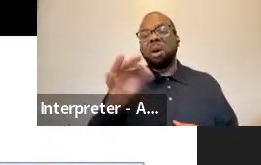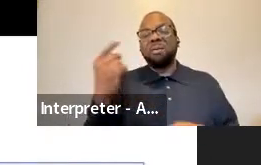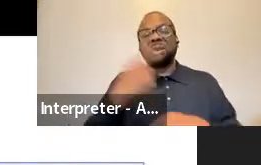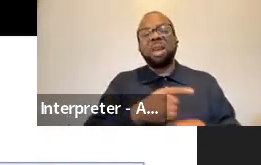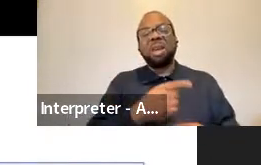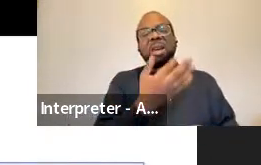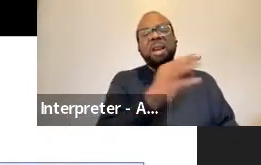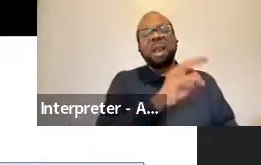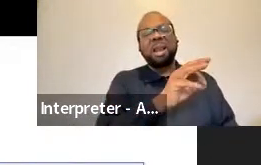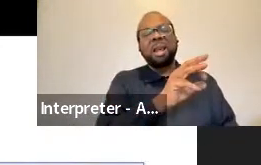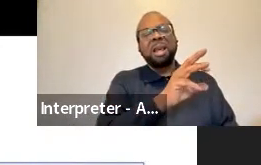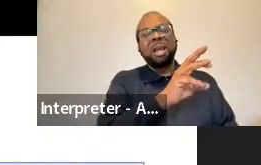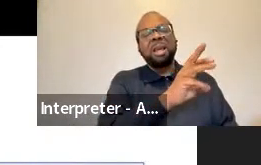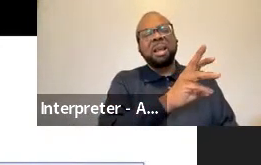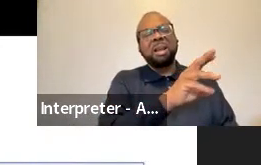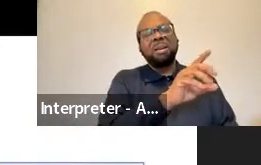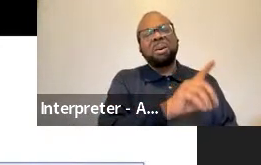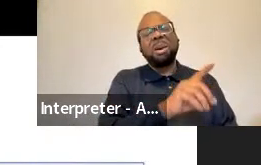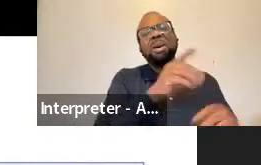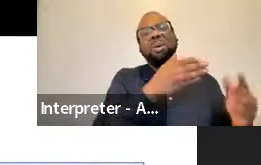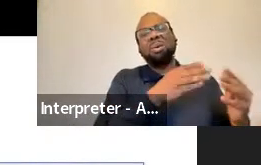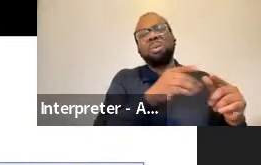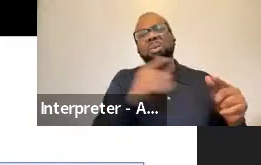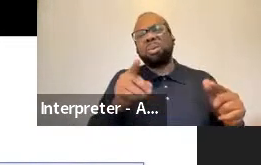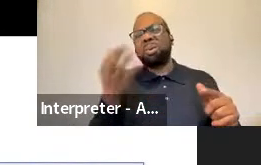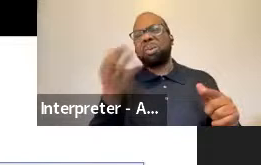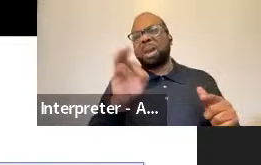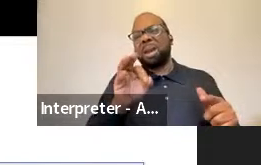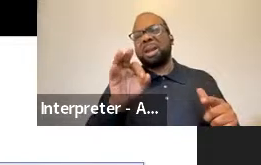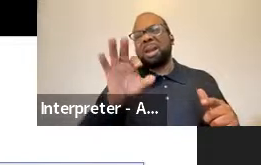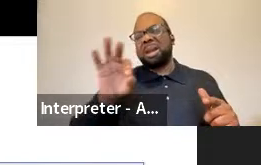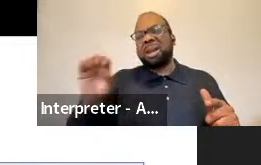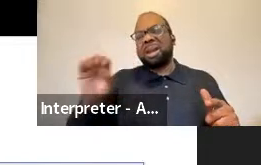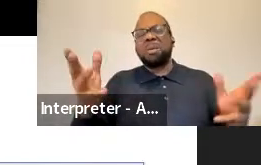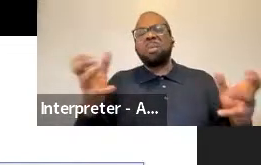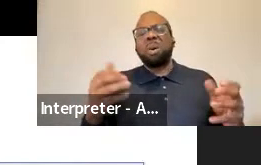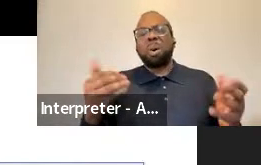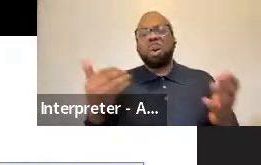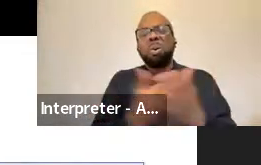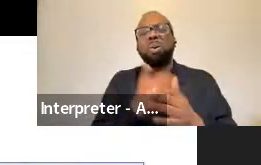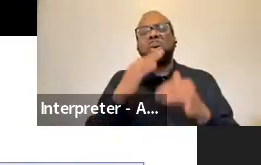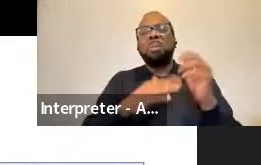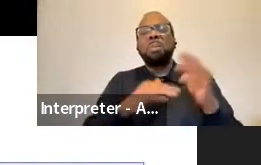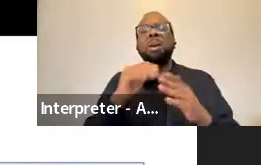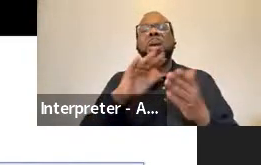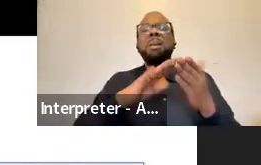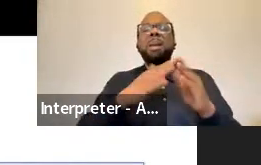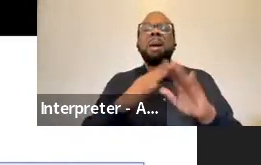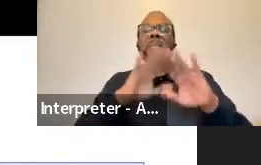1990. And this allows more recently constructed buildings to be converted into housing.